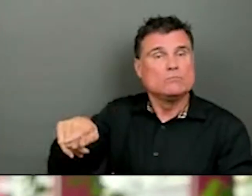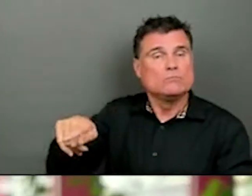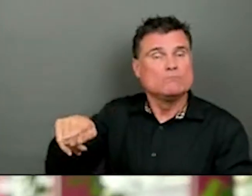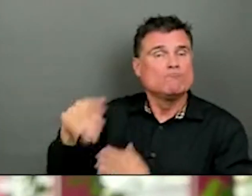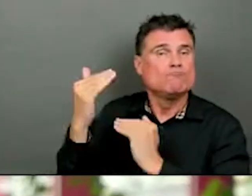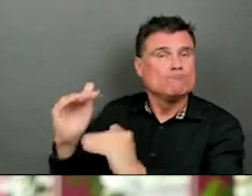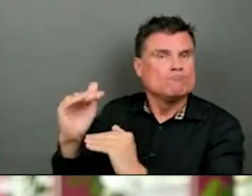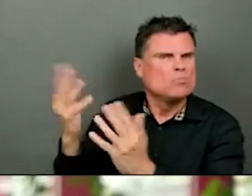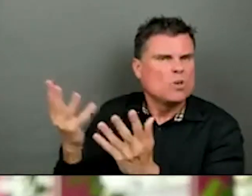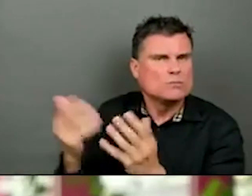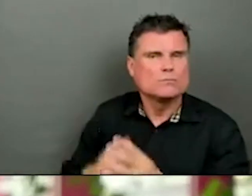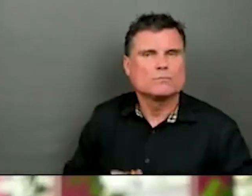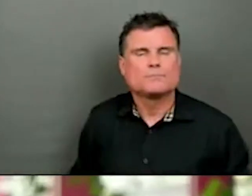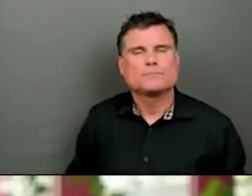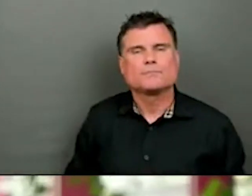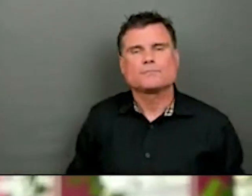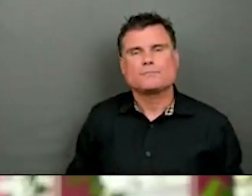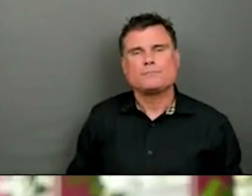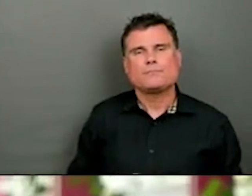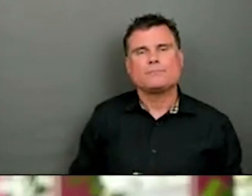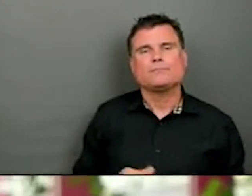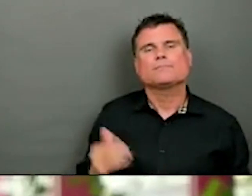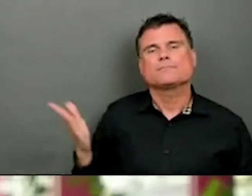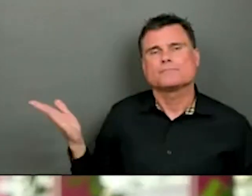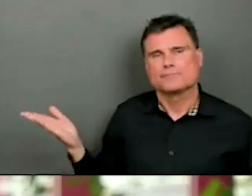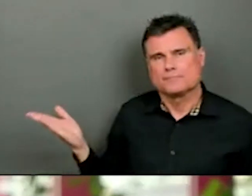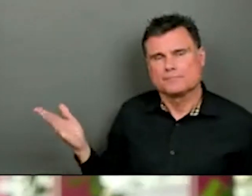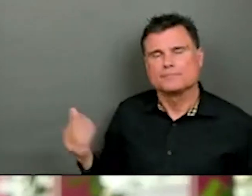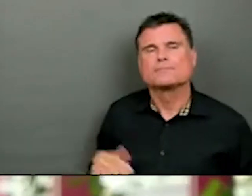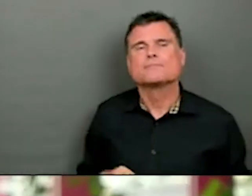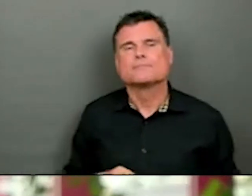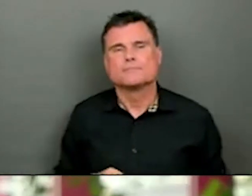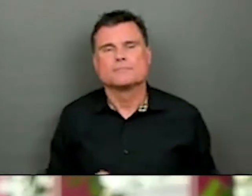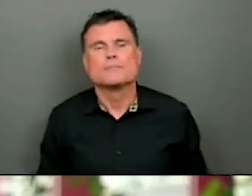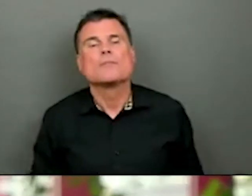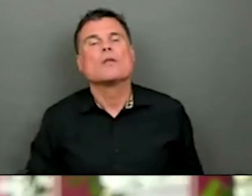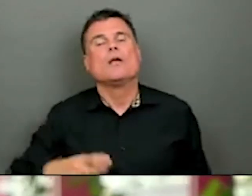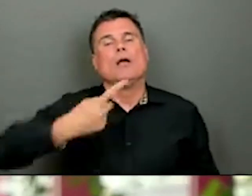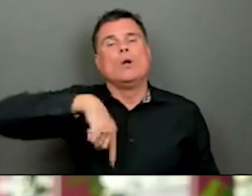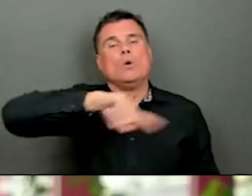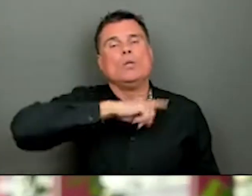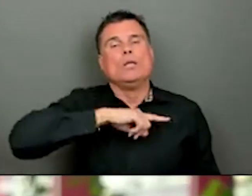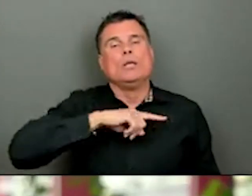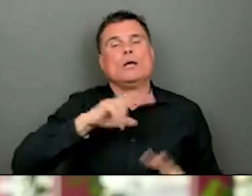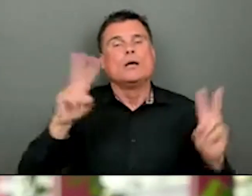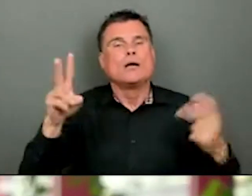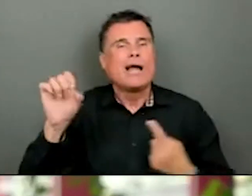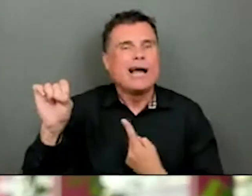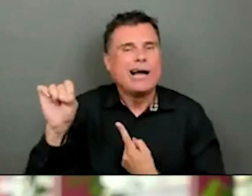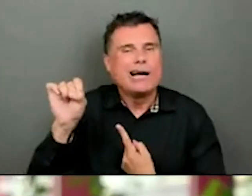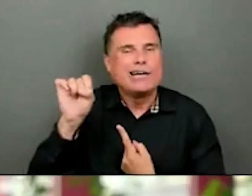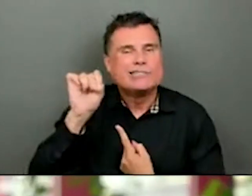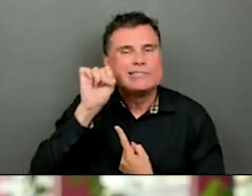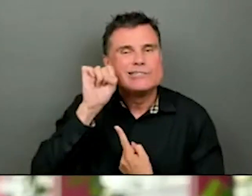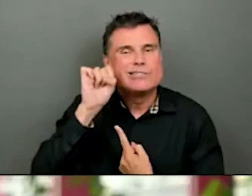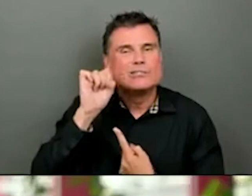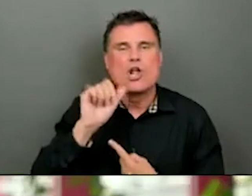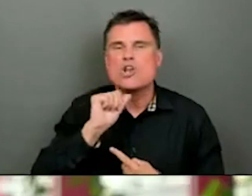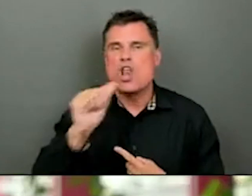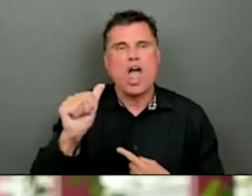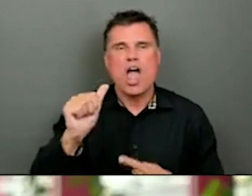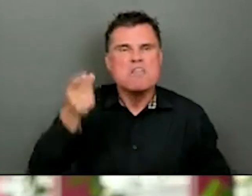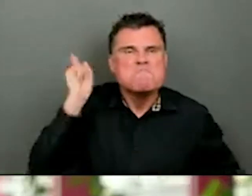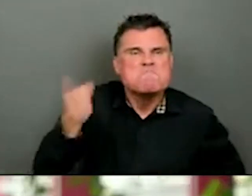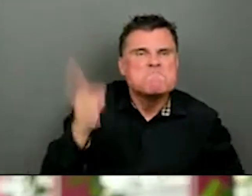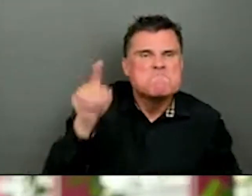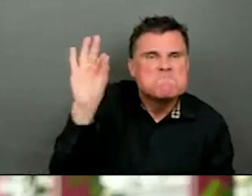I think we tend to take the carrot versus stick approach, and that has worked very well for us here in British Columbia. So